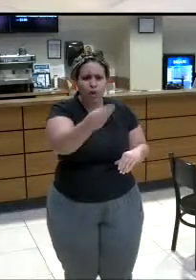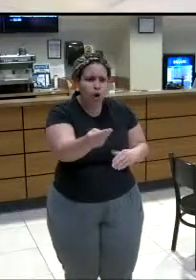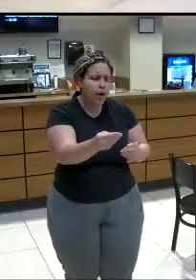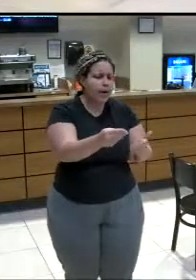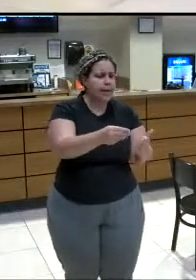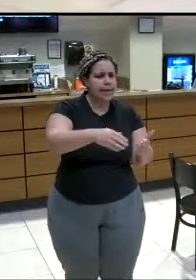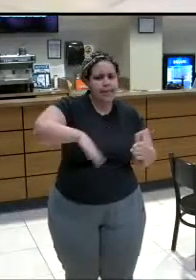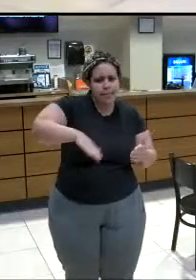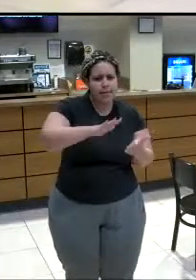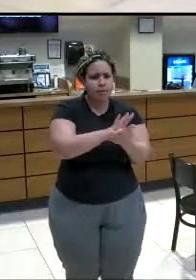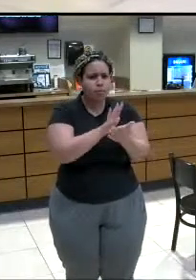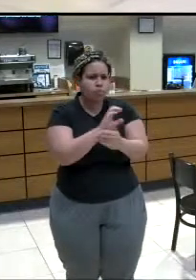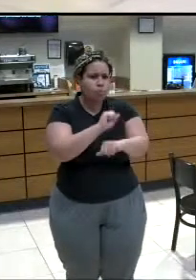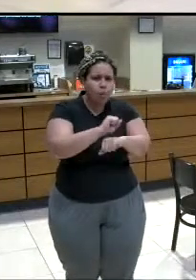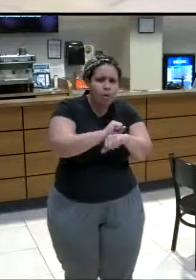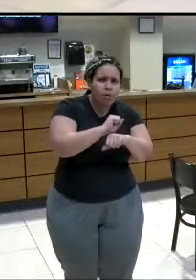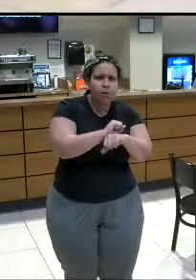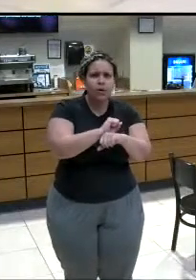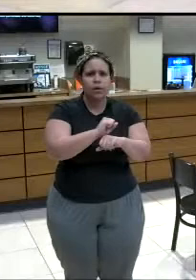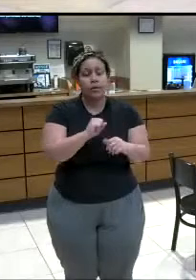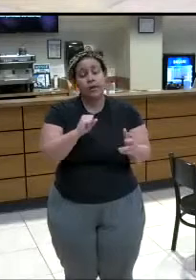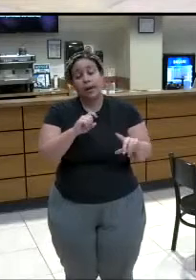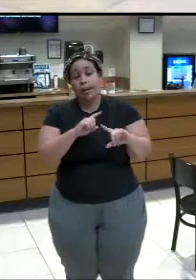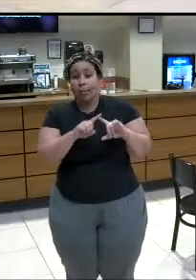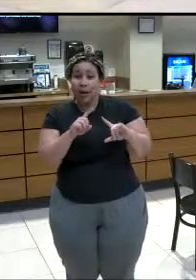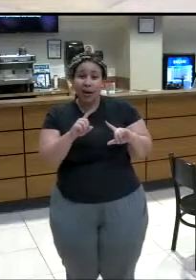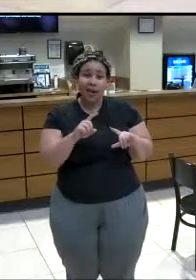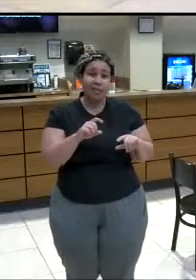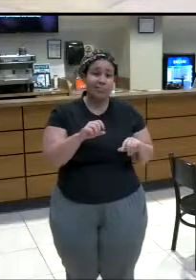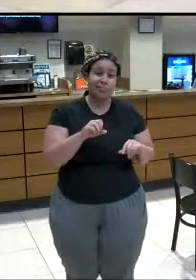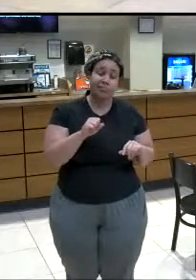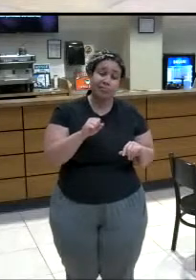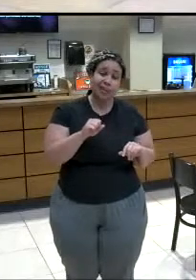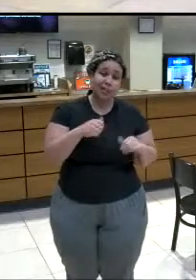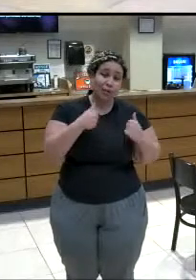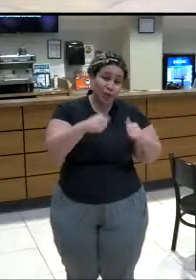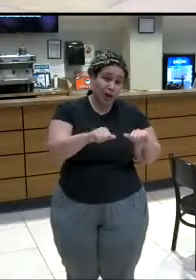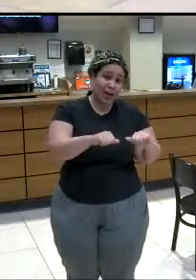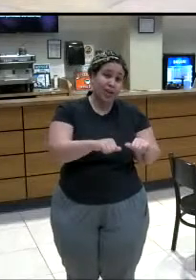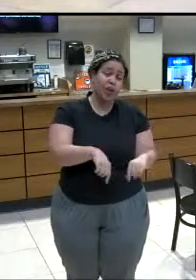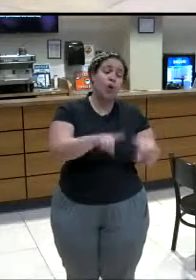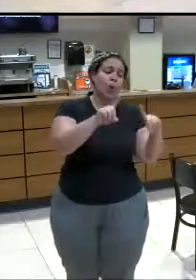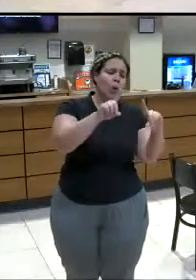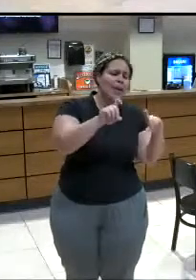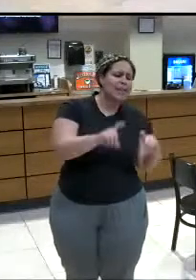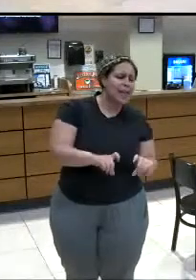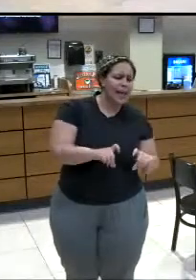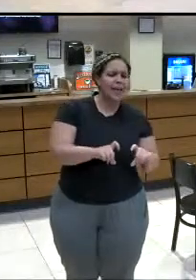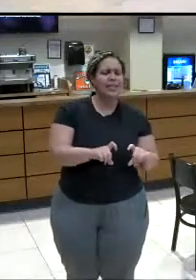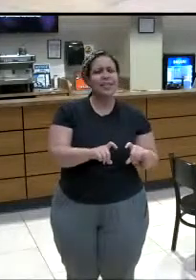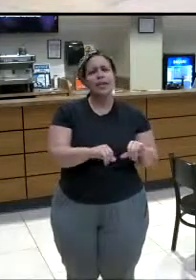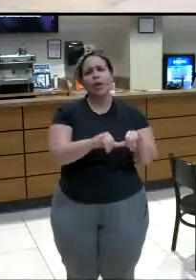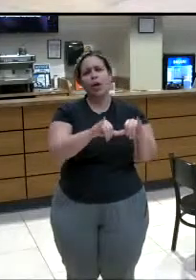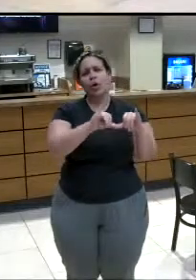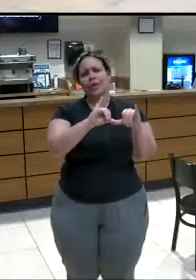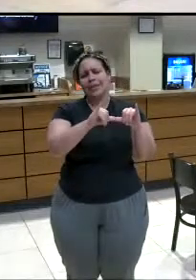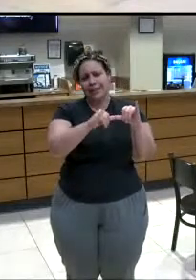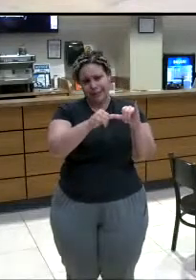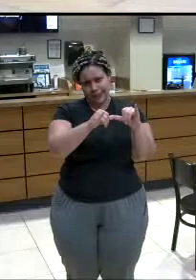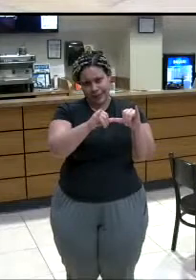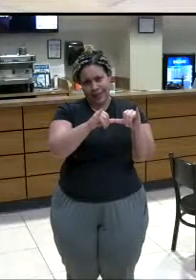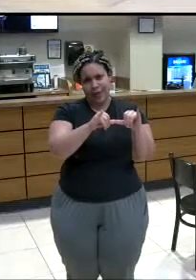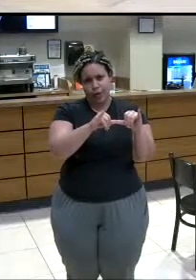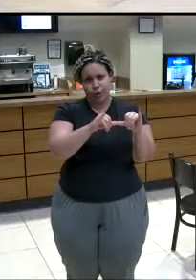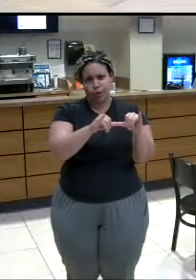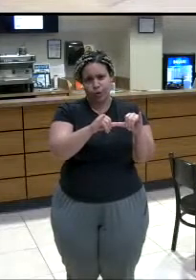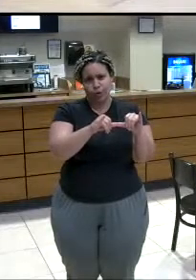But really, I think if we're trying to assess mastery of standards, we have to do that through